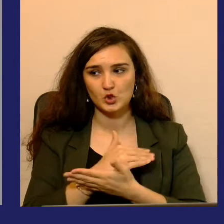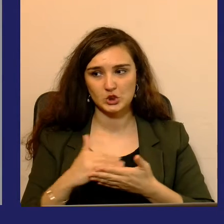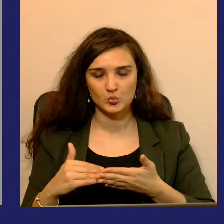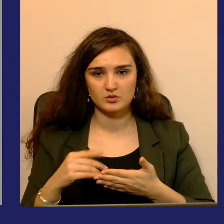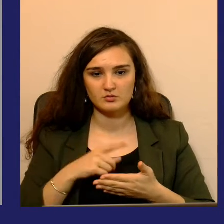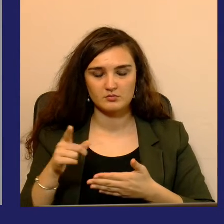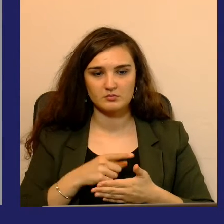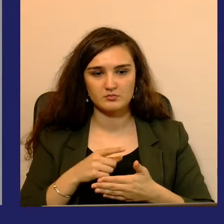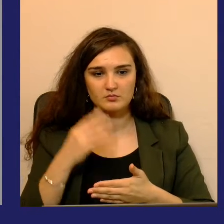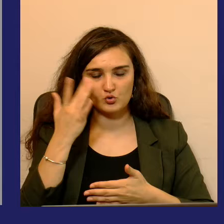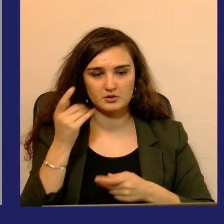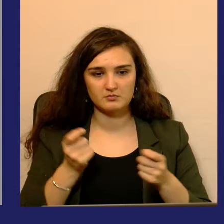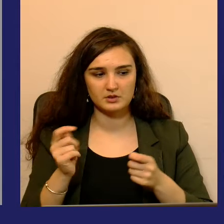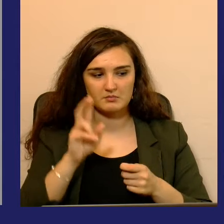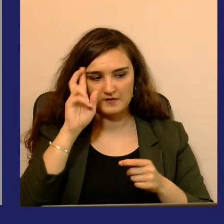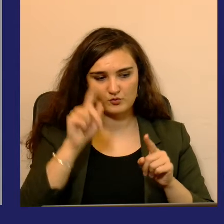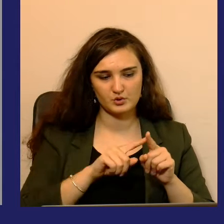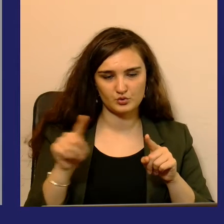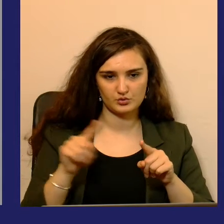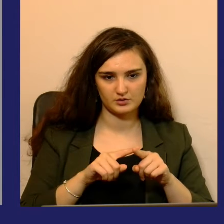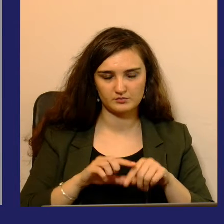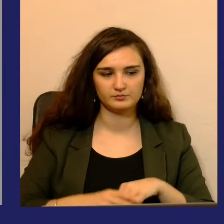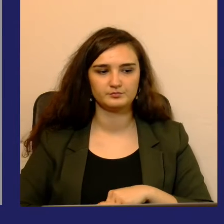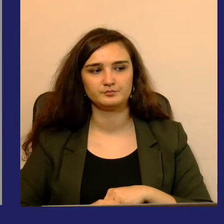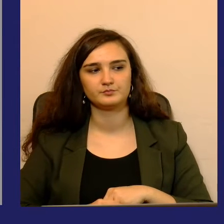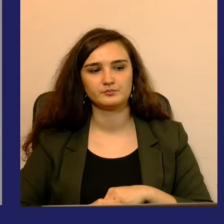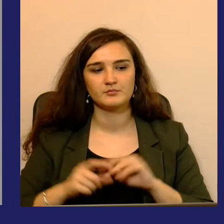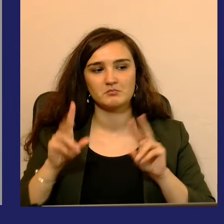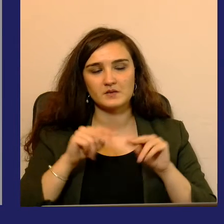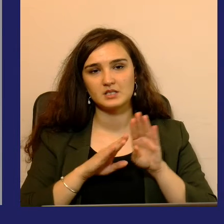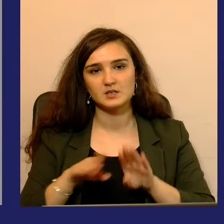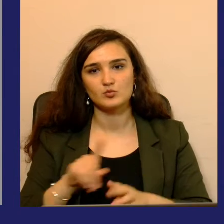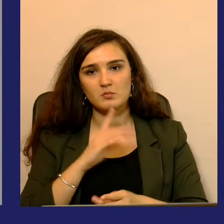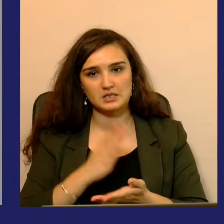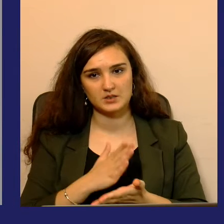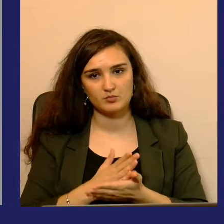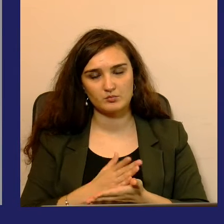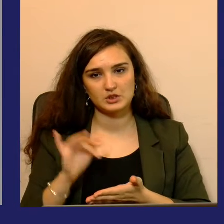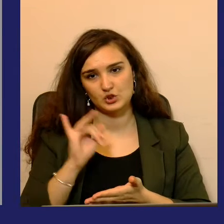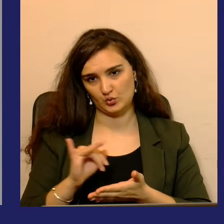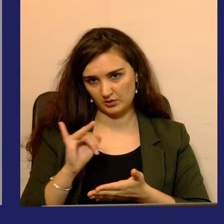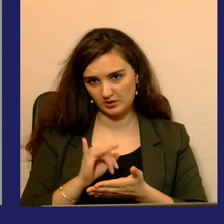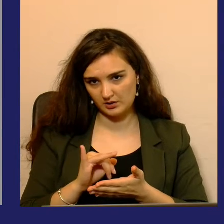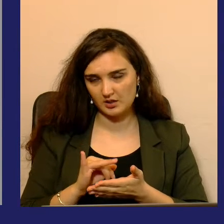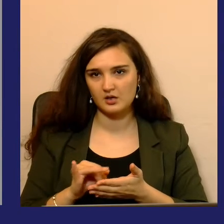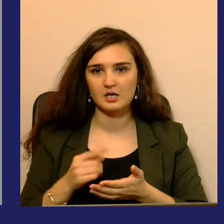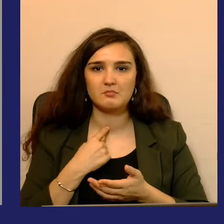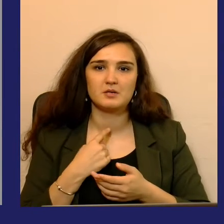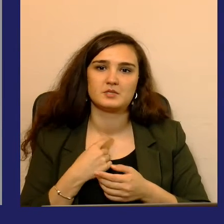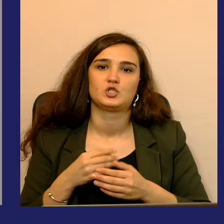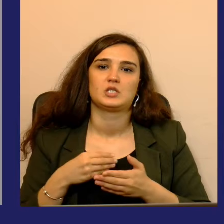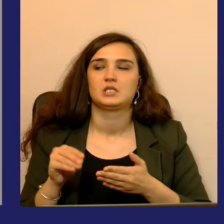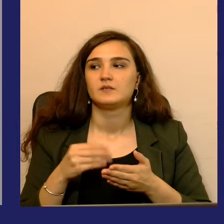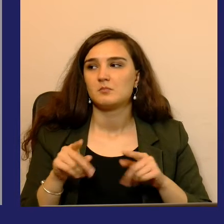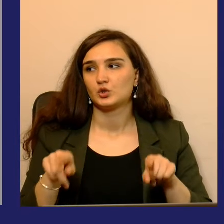administrative resources and vote buying, including a massive debt relief scheme involving 600,000